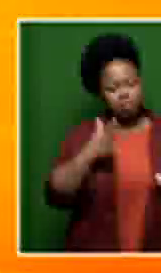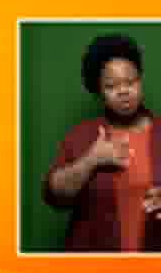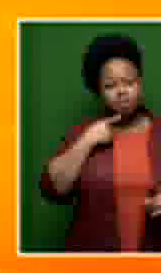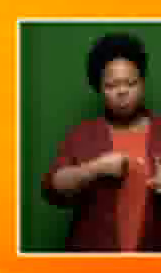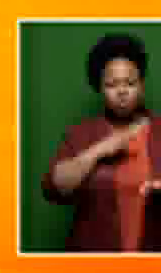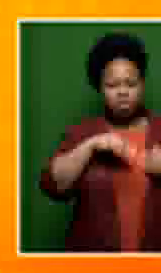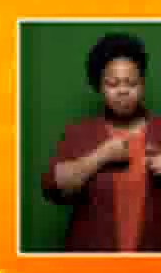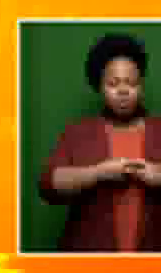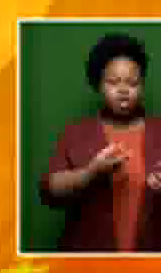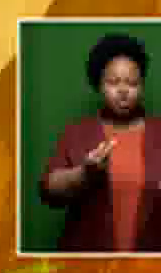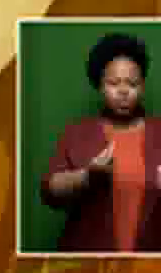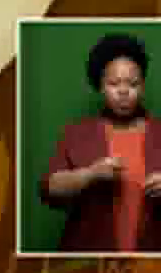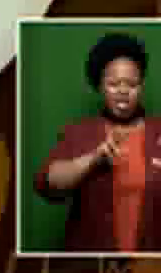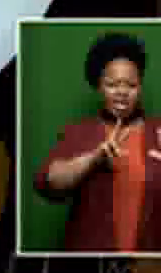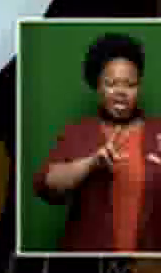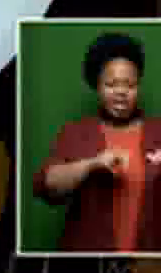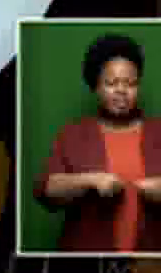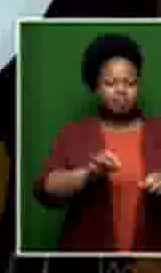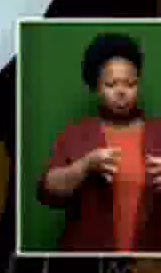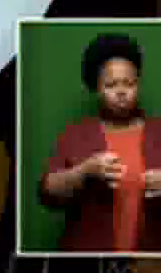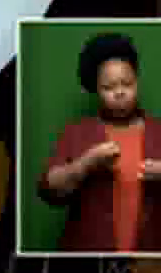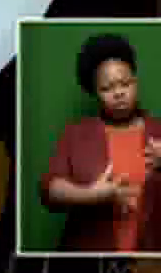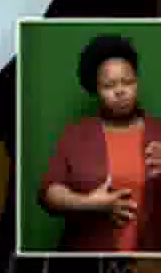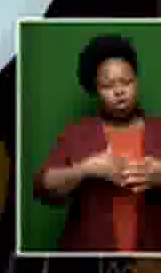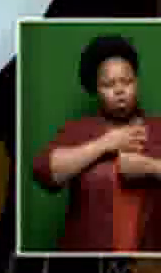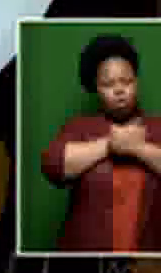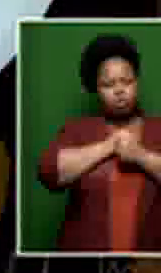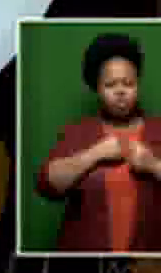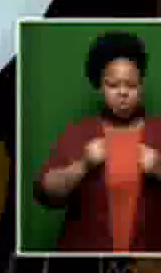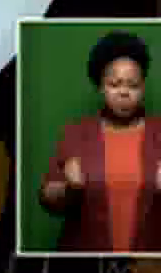talking to us about his newly released 8-track EP titled Hold Me When It's Cold.